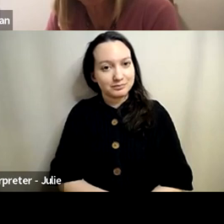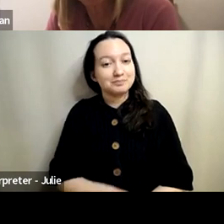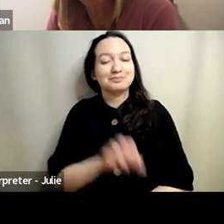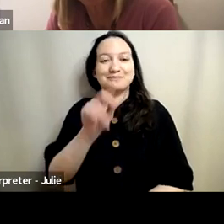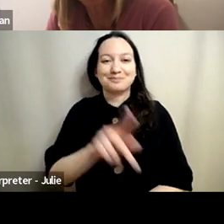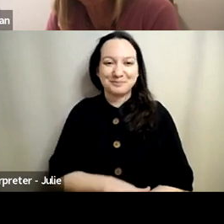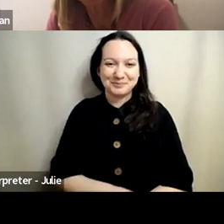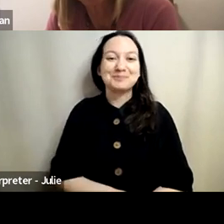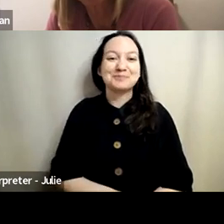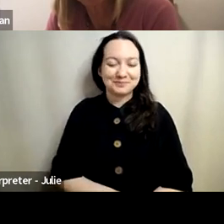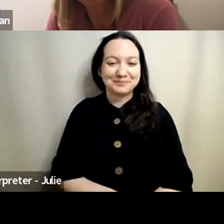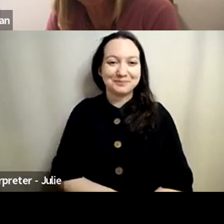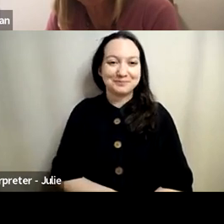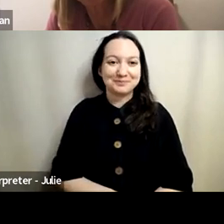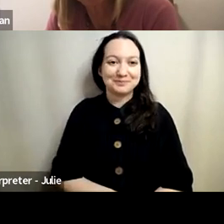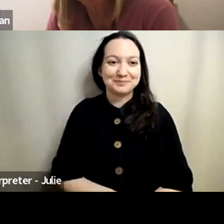Okay.